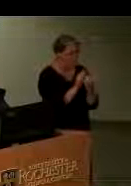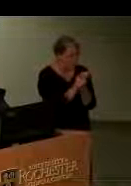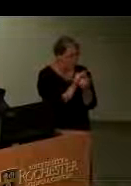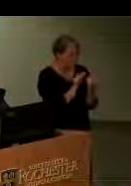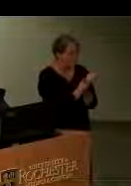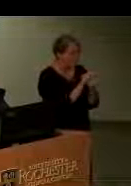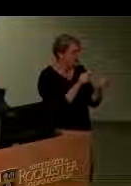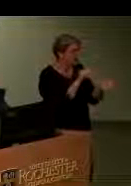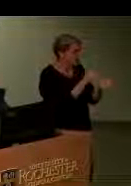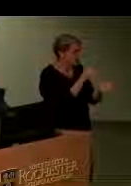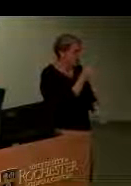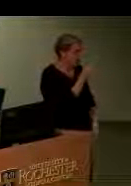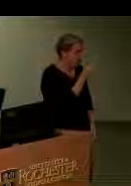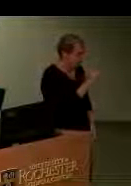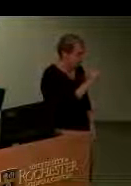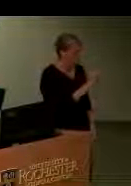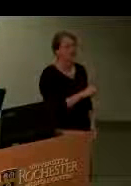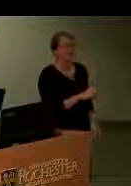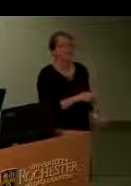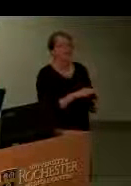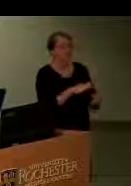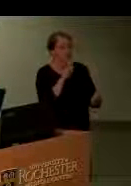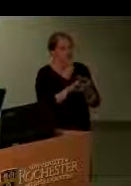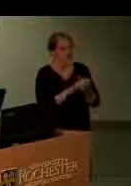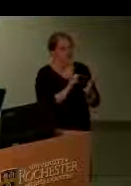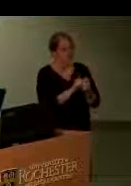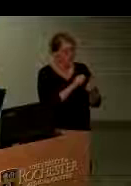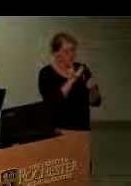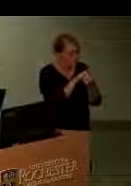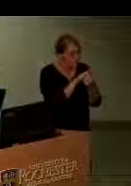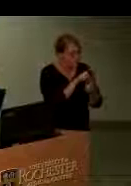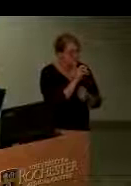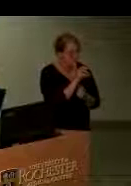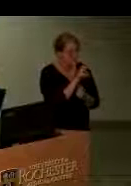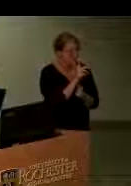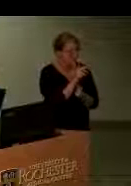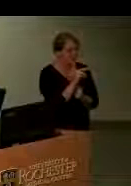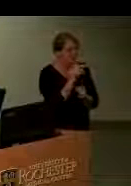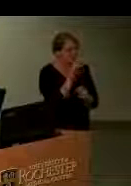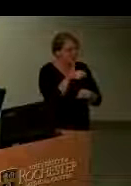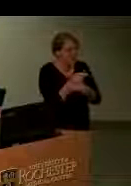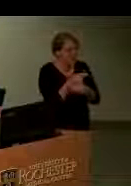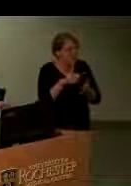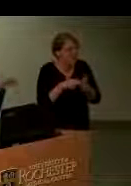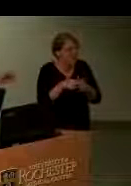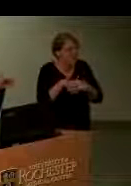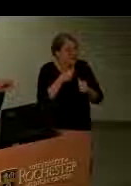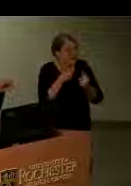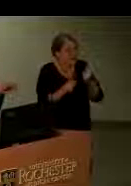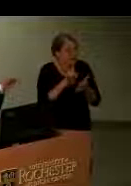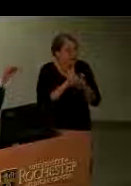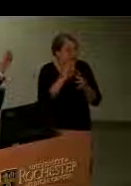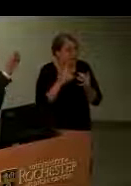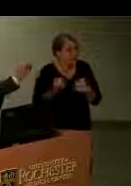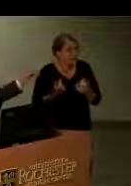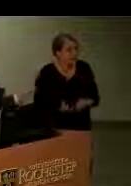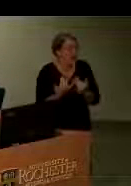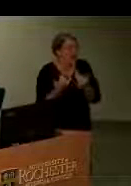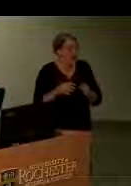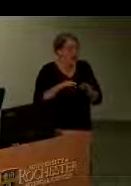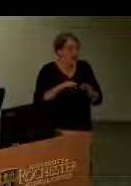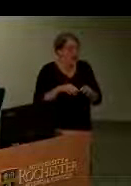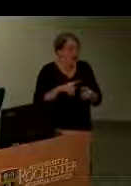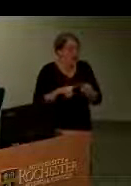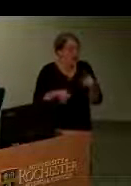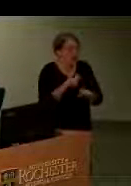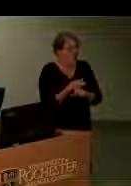with Dr. Morgan. Then my wife met with Dr. Morgan because she locked her keys in our car that had like what gone on fire,